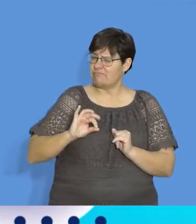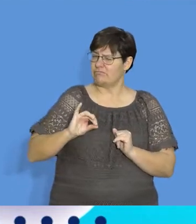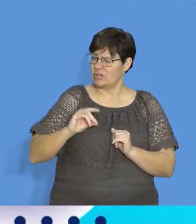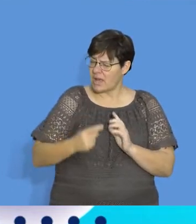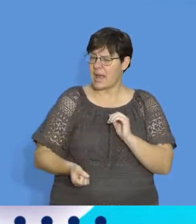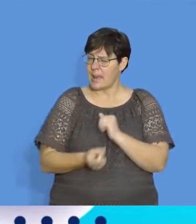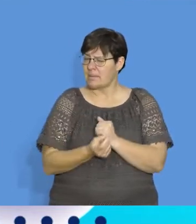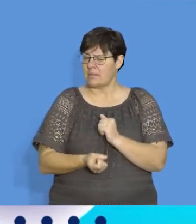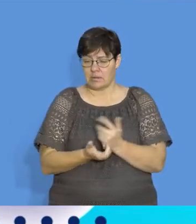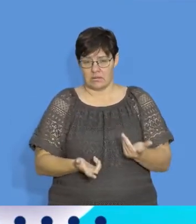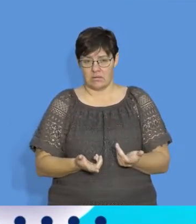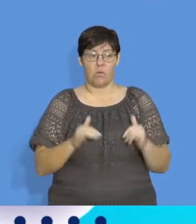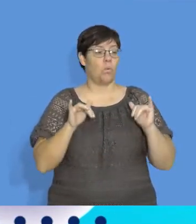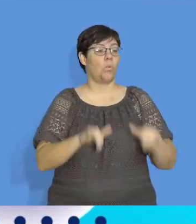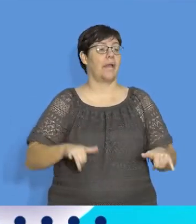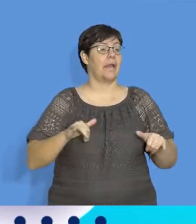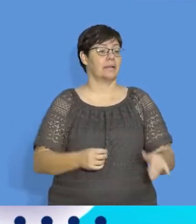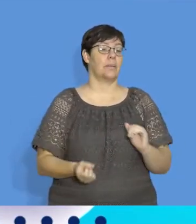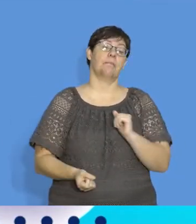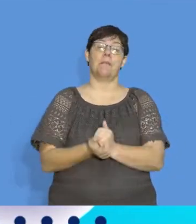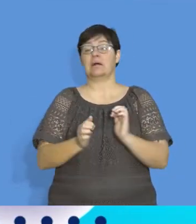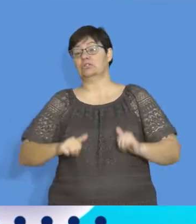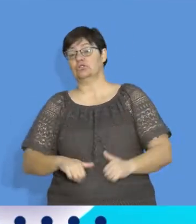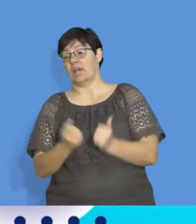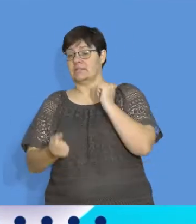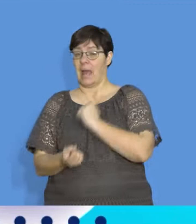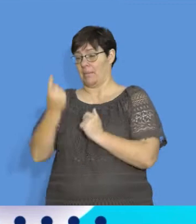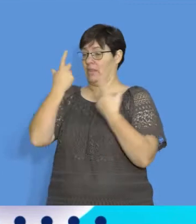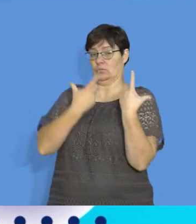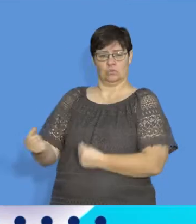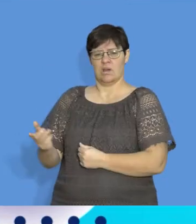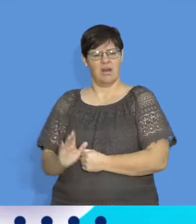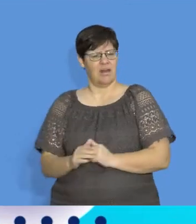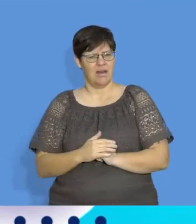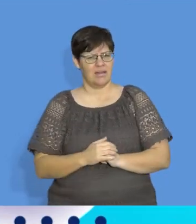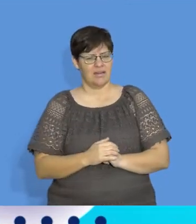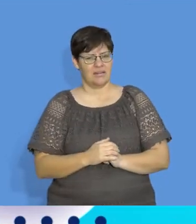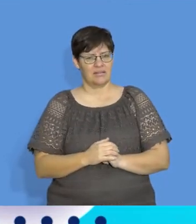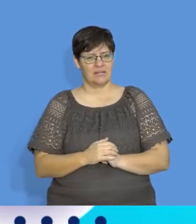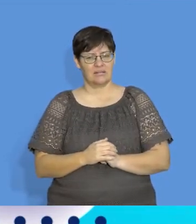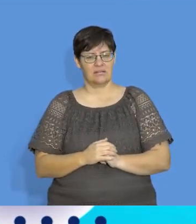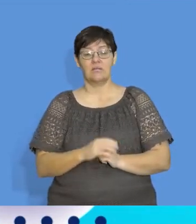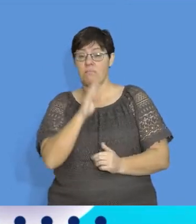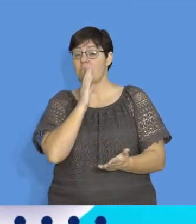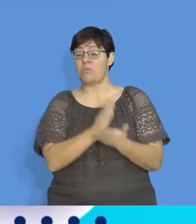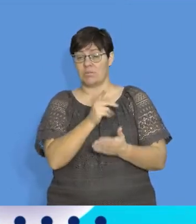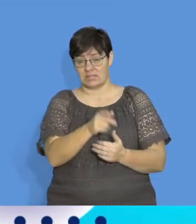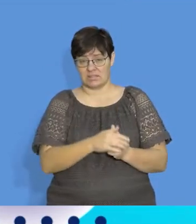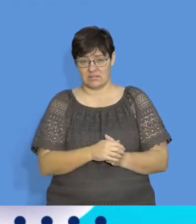don't wait for a challenge to start doing your mathematics, okay? I can promise